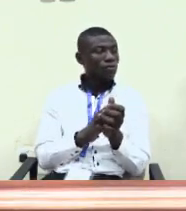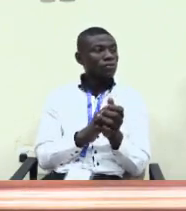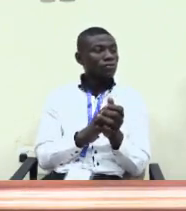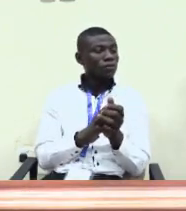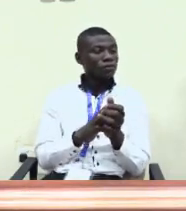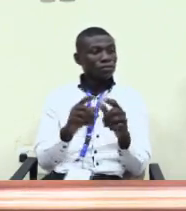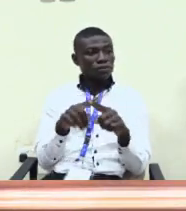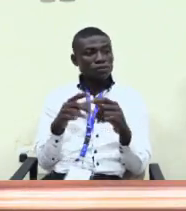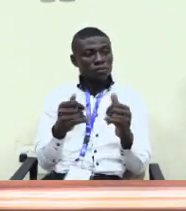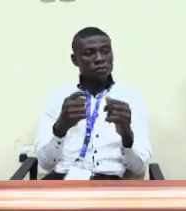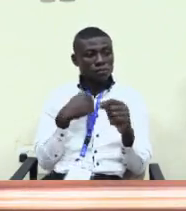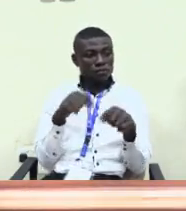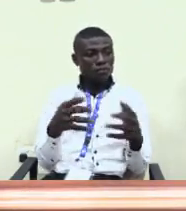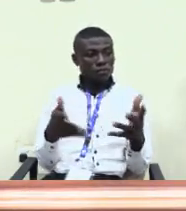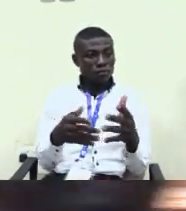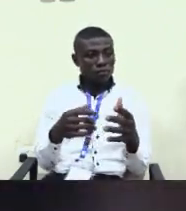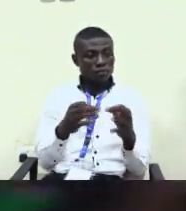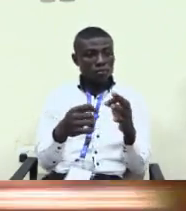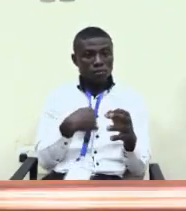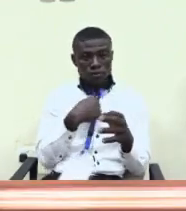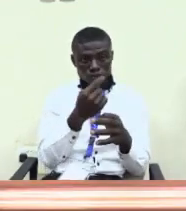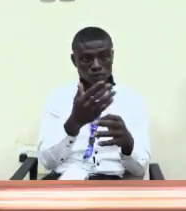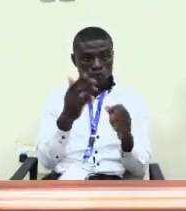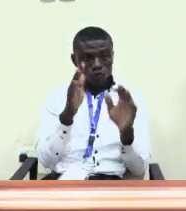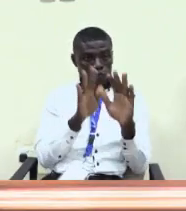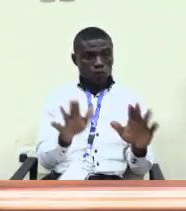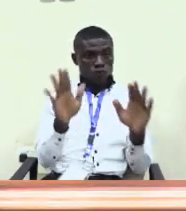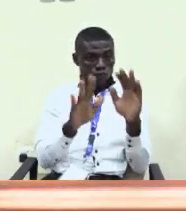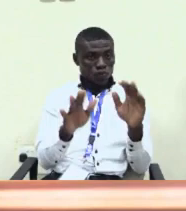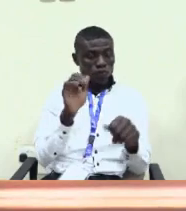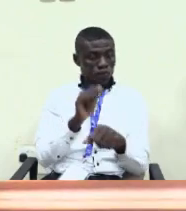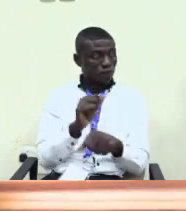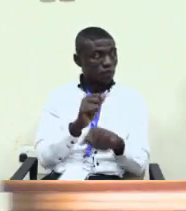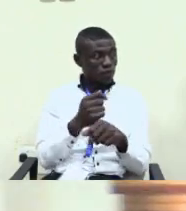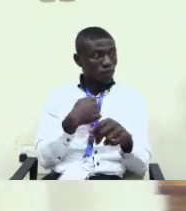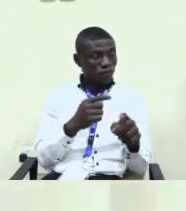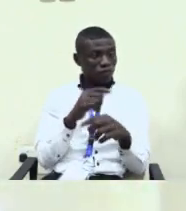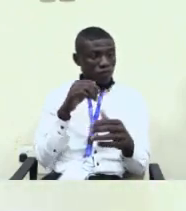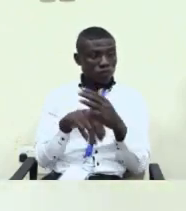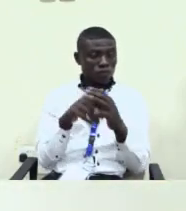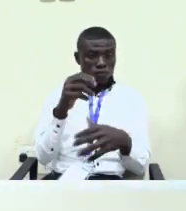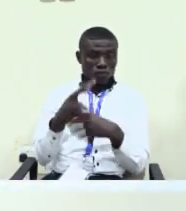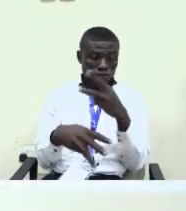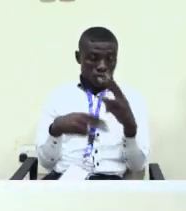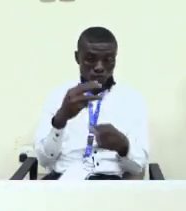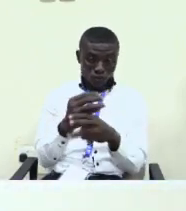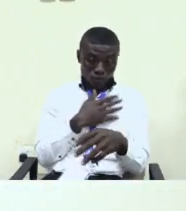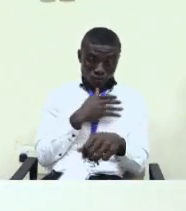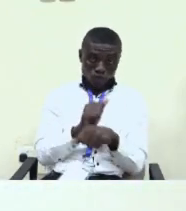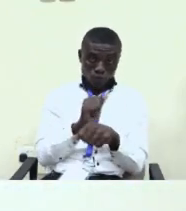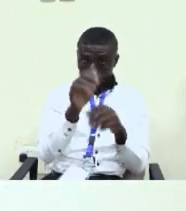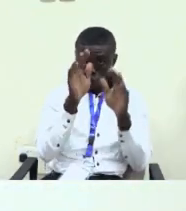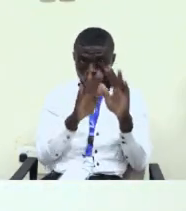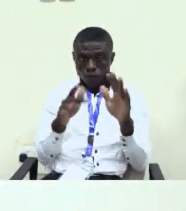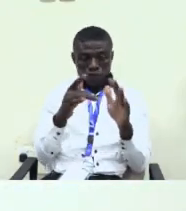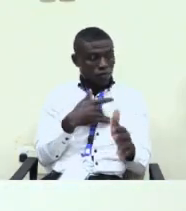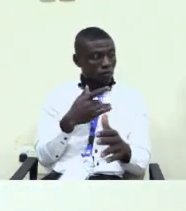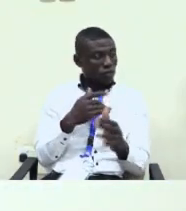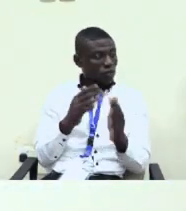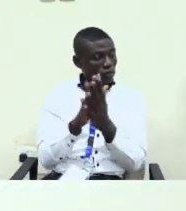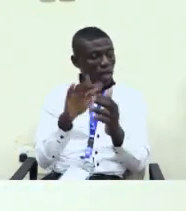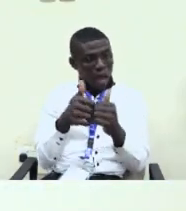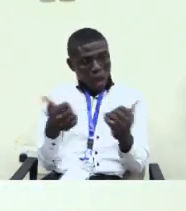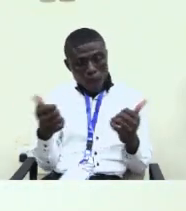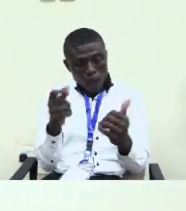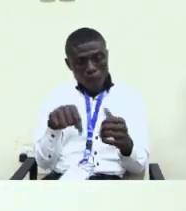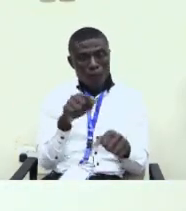I'm here today. And if I tell you some of the wonderful work I've done across the world, you will be amazed and ask